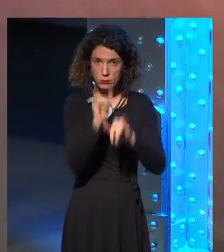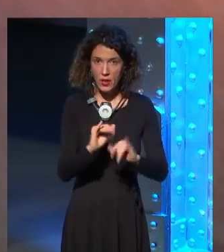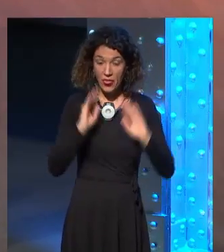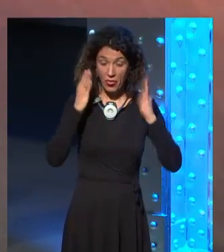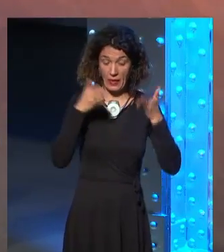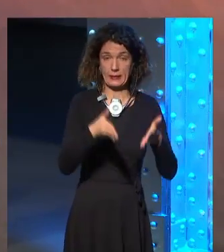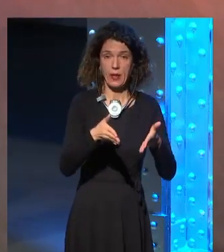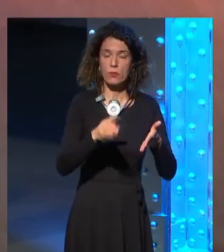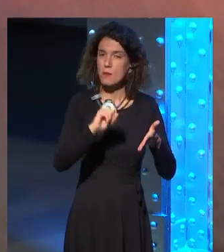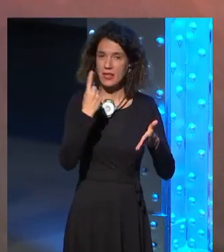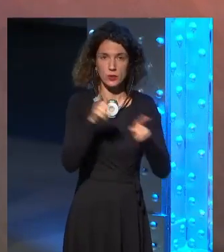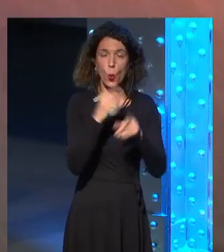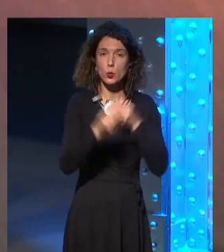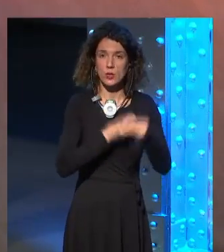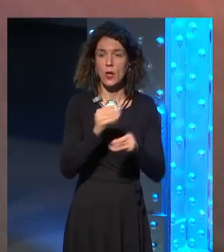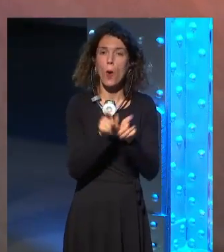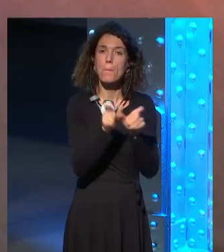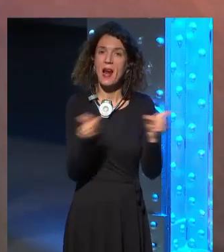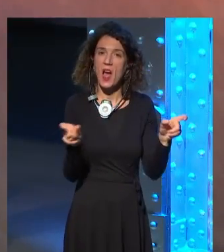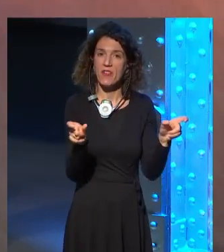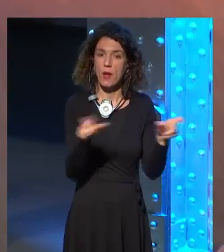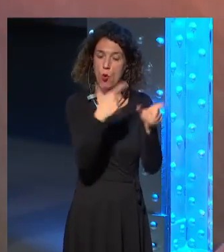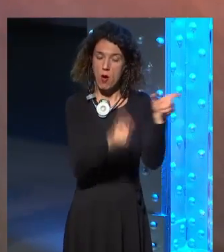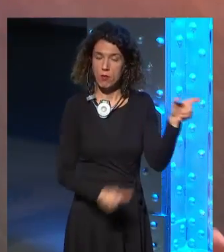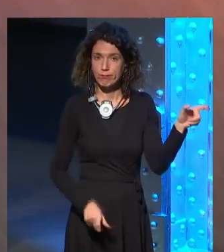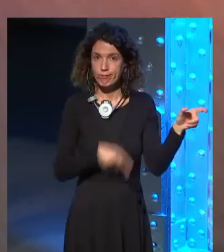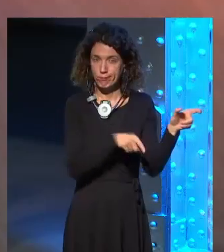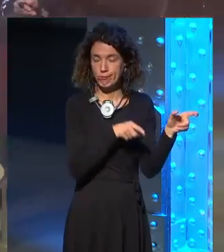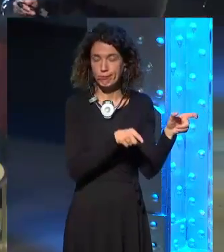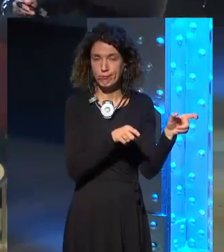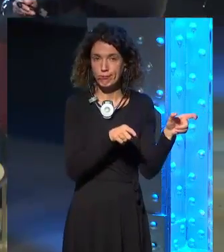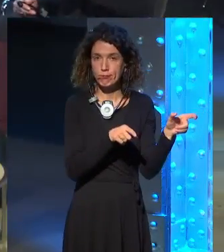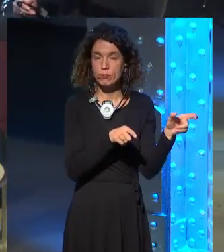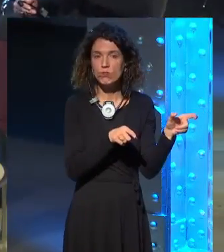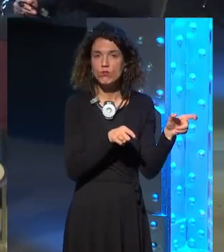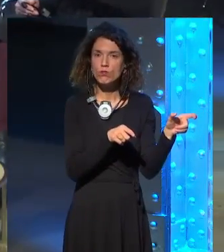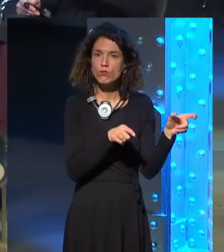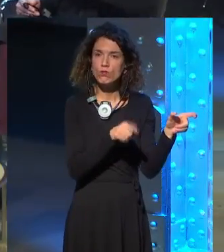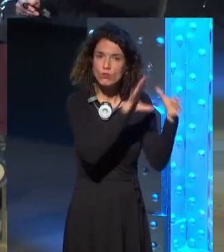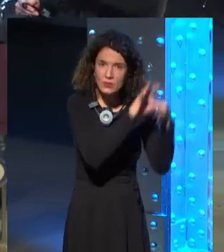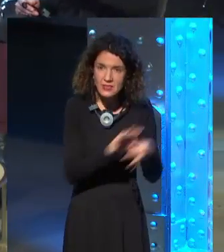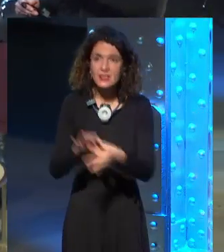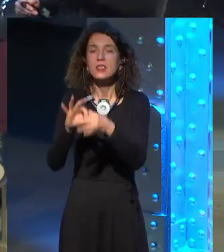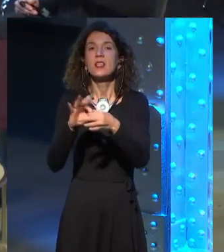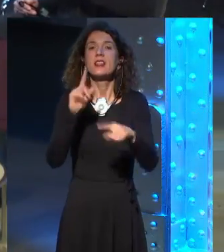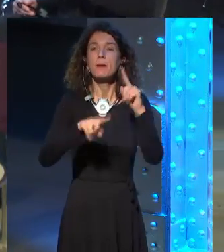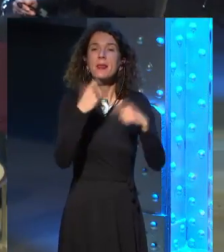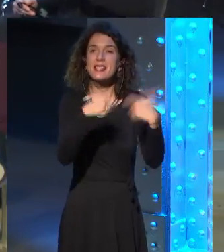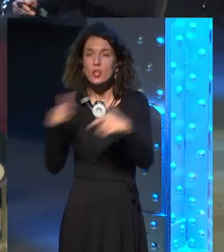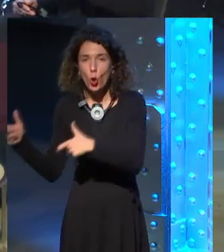using words that sort of resonates across sectors in Norway. And I sort of come from the health